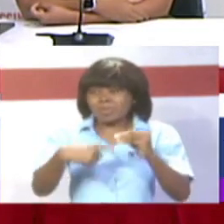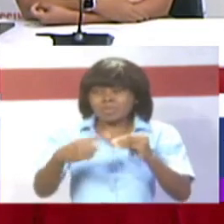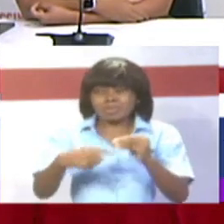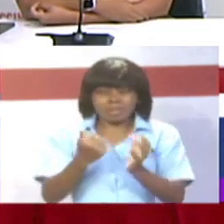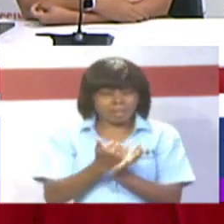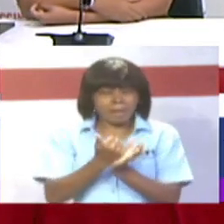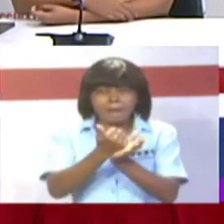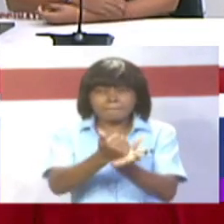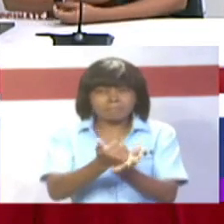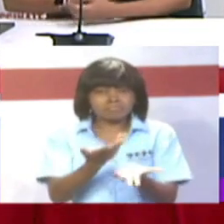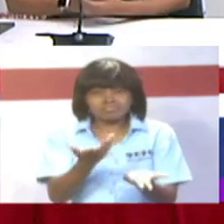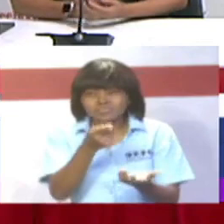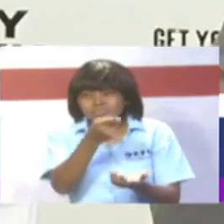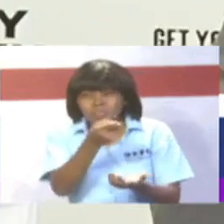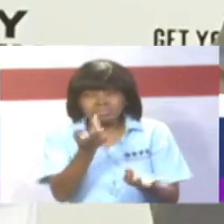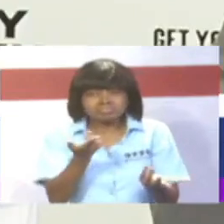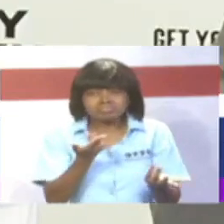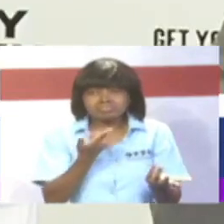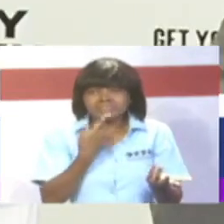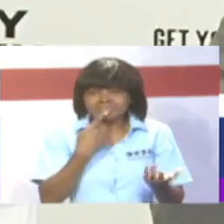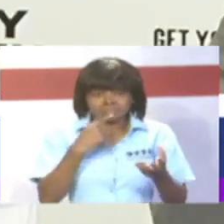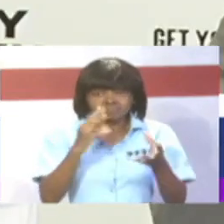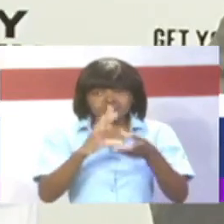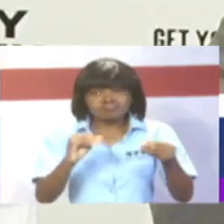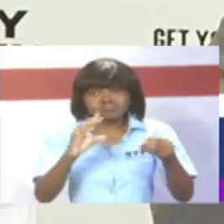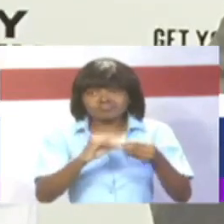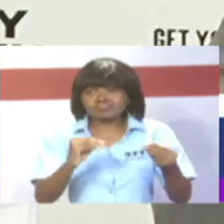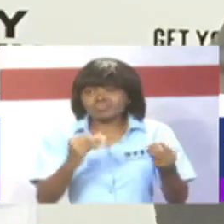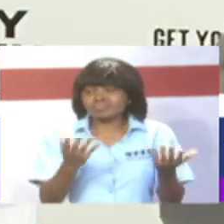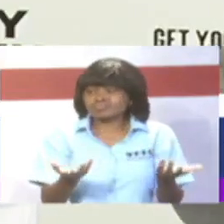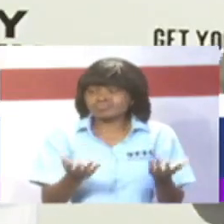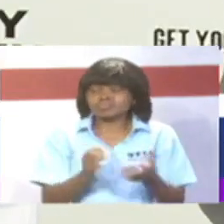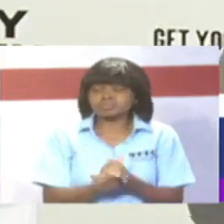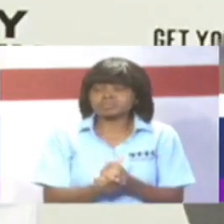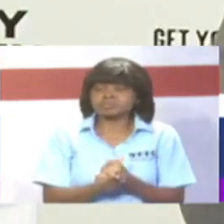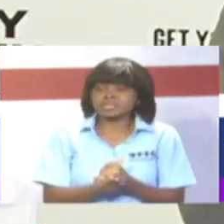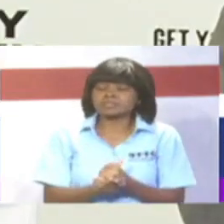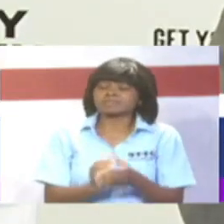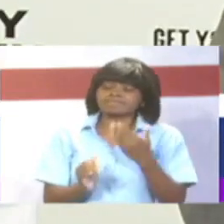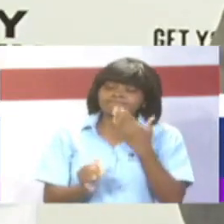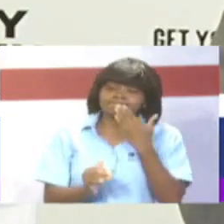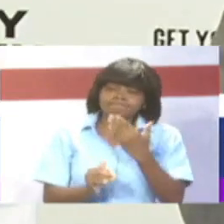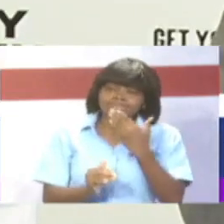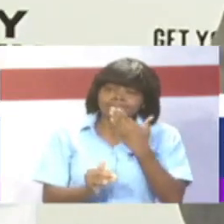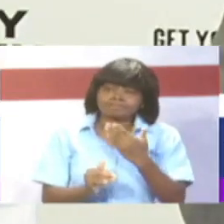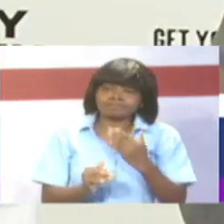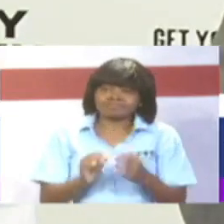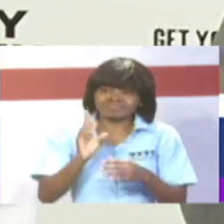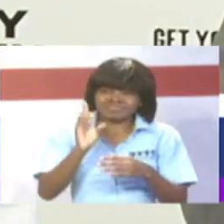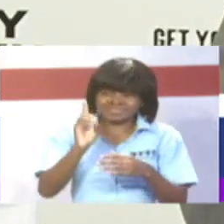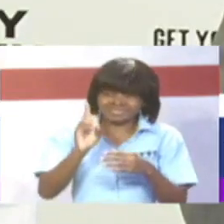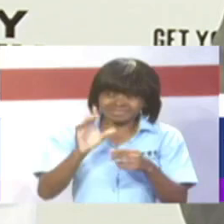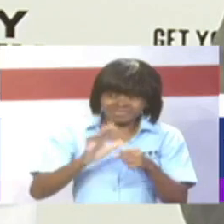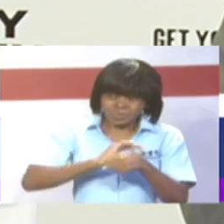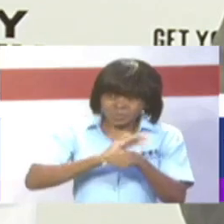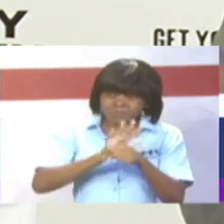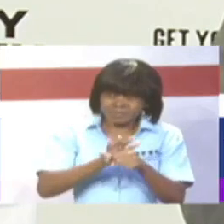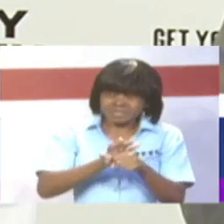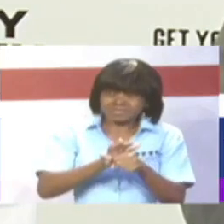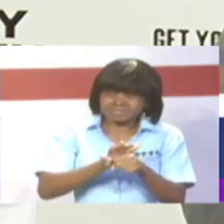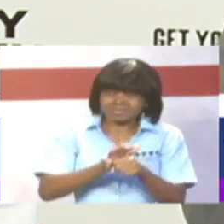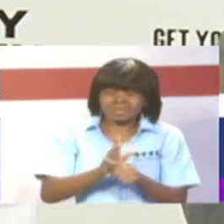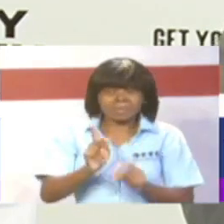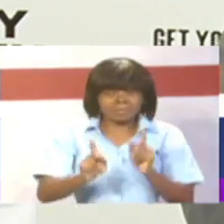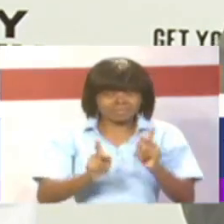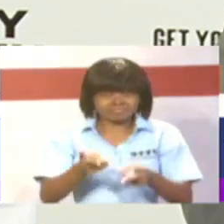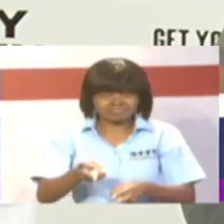Okay, so with respect to the Delta cases, yes, we do note that we have increasing numbers of Delta cases